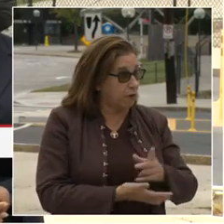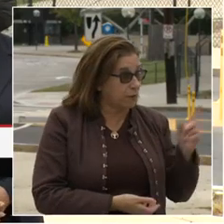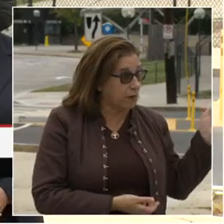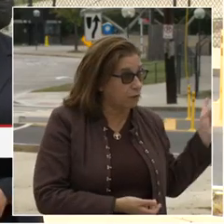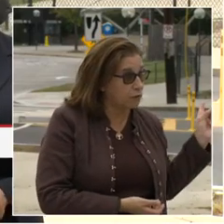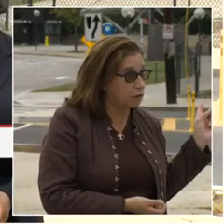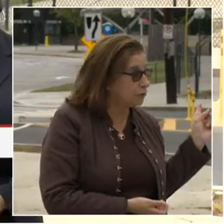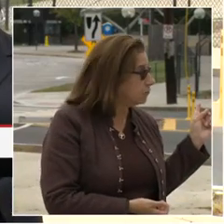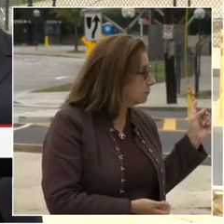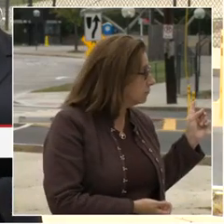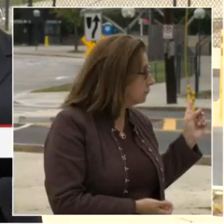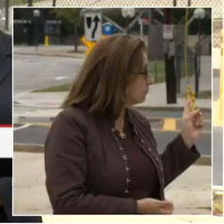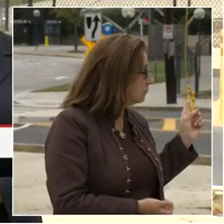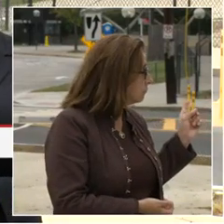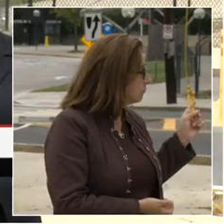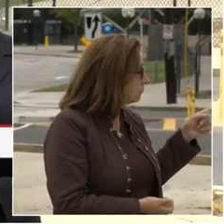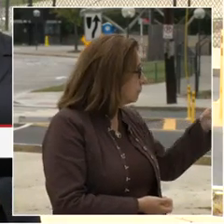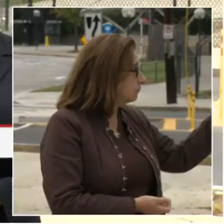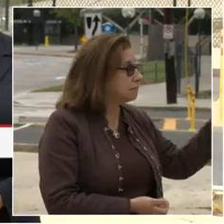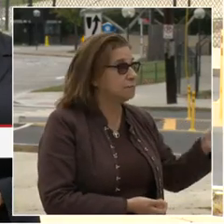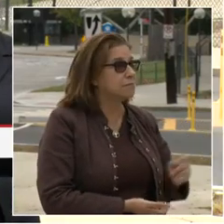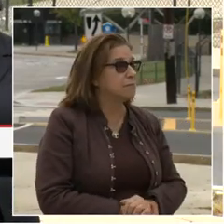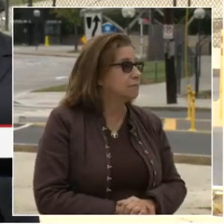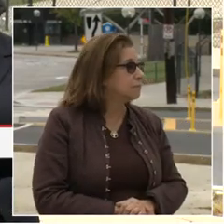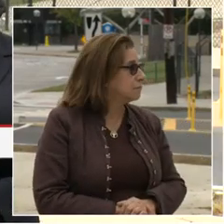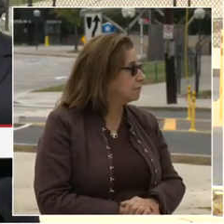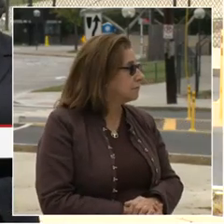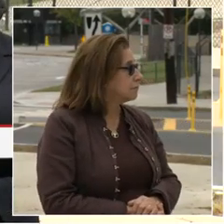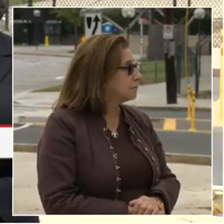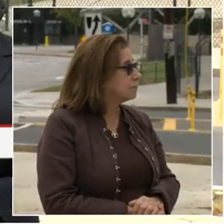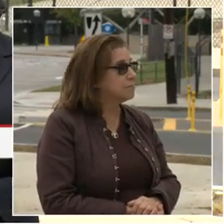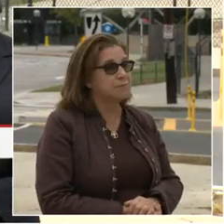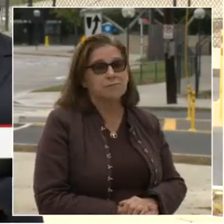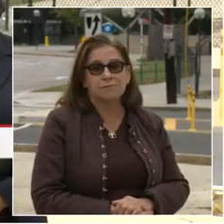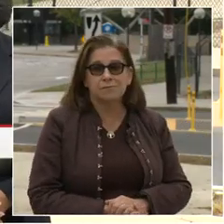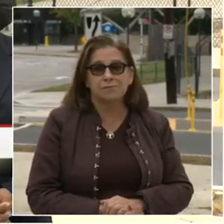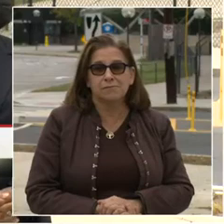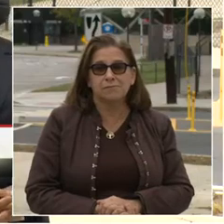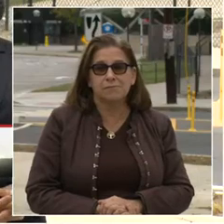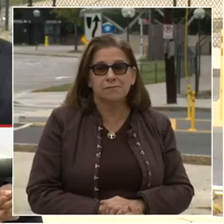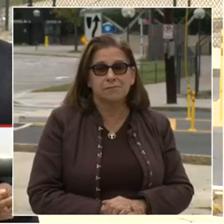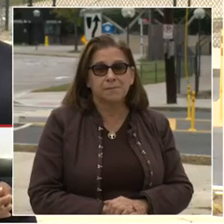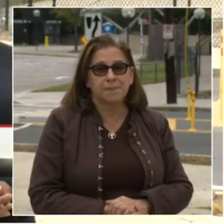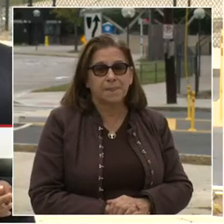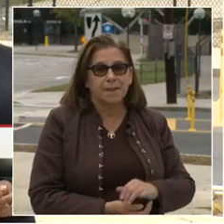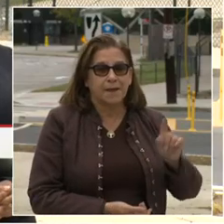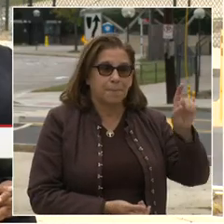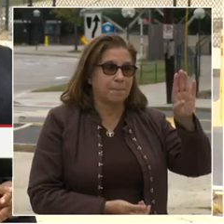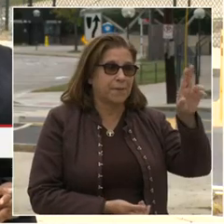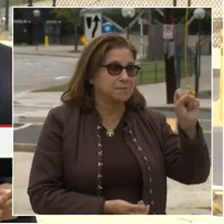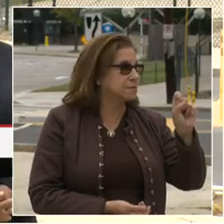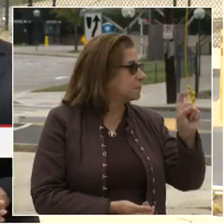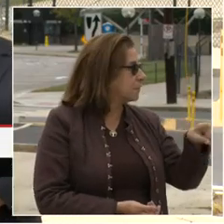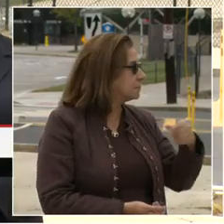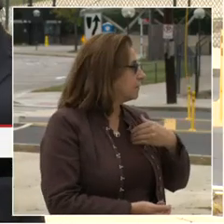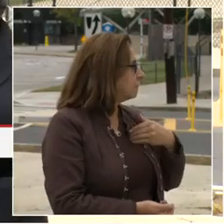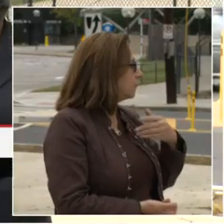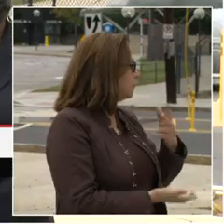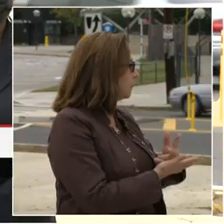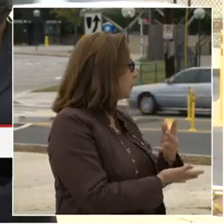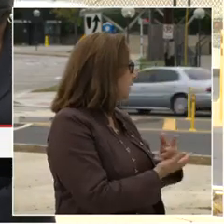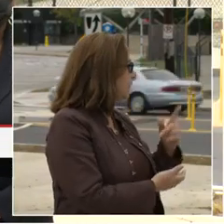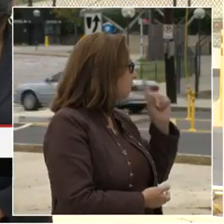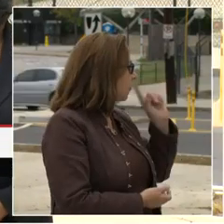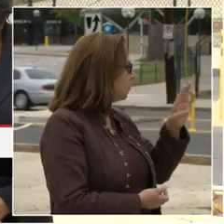looking at that side of the street. Now, obviously, the buses have to get through, but I'm not sure why there's no parking right there. That's the first question